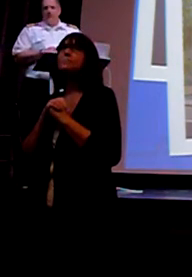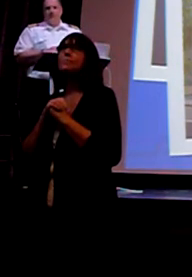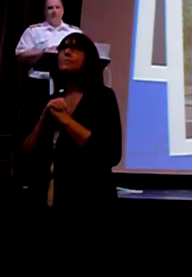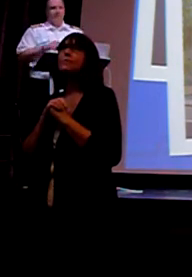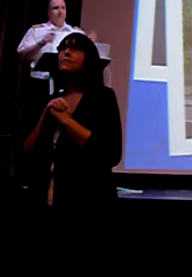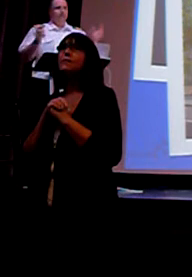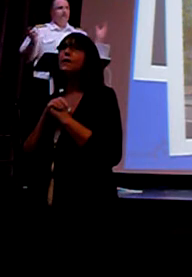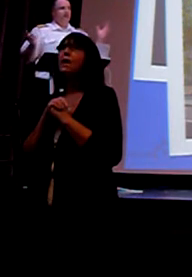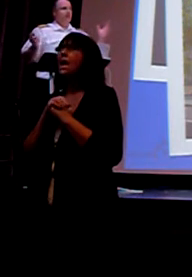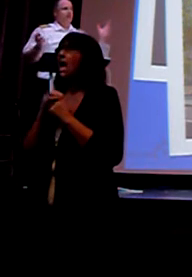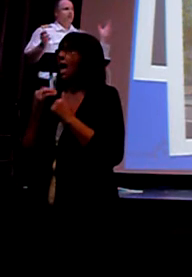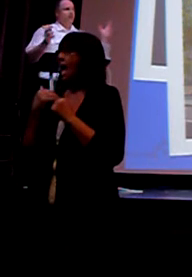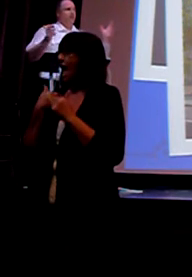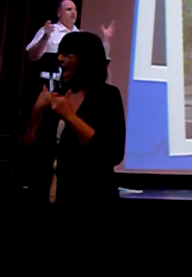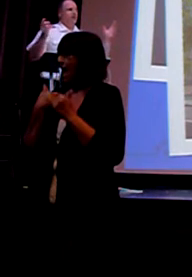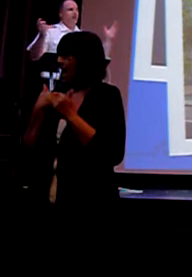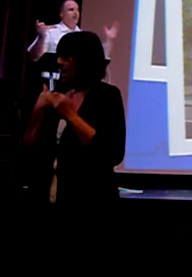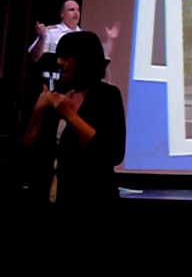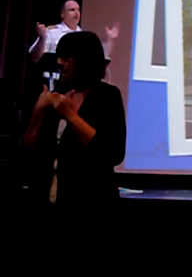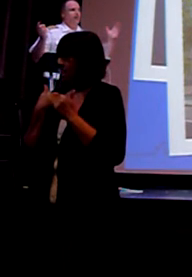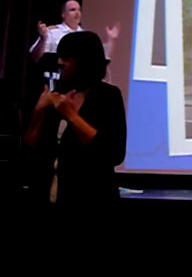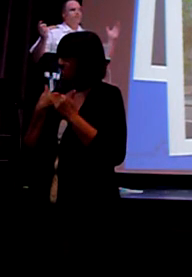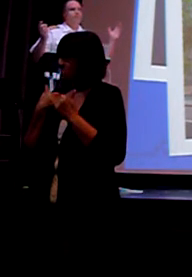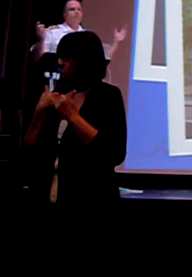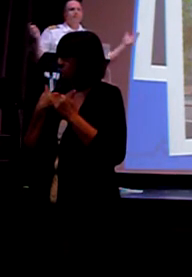There's also a big